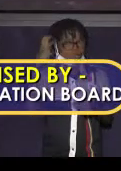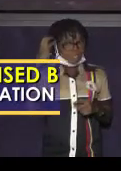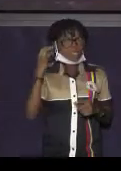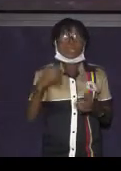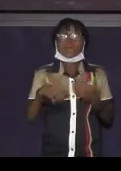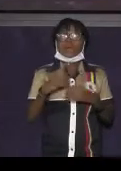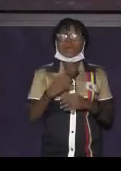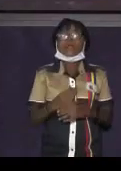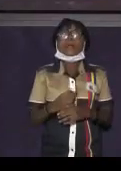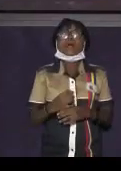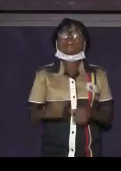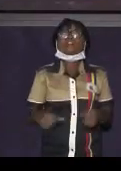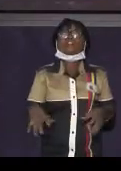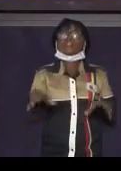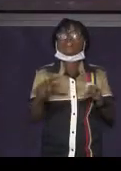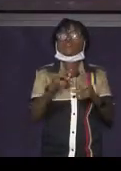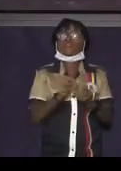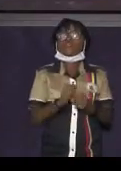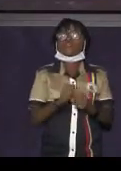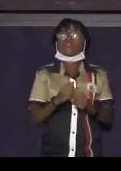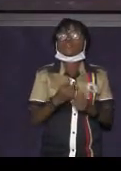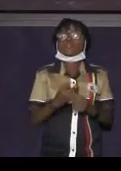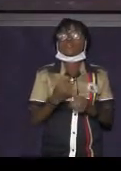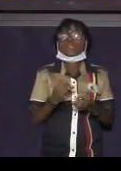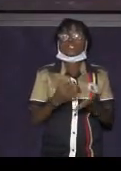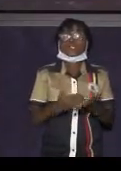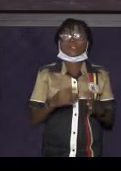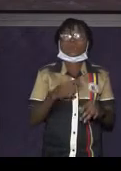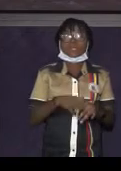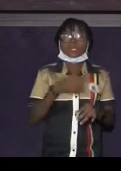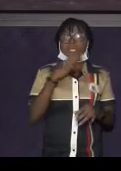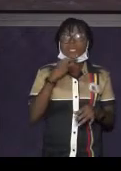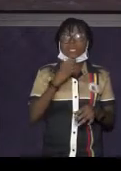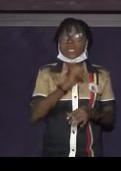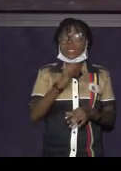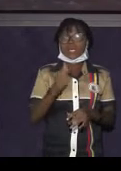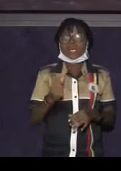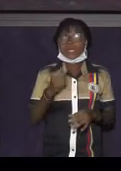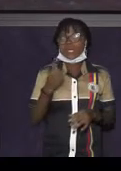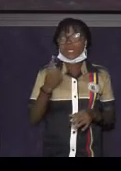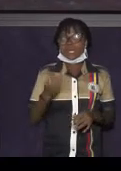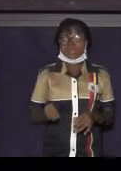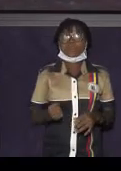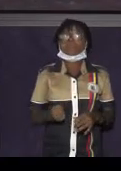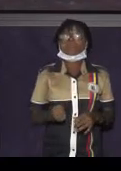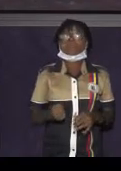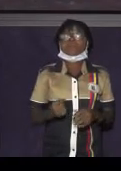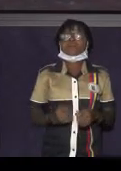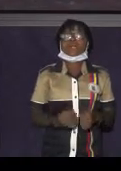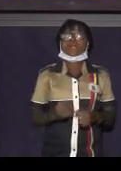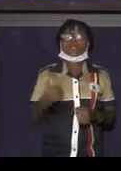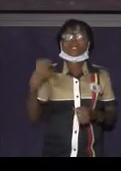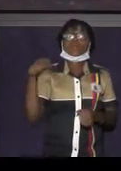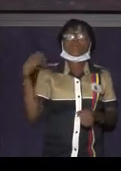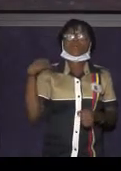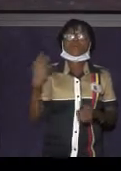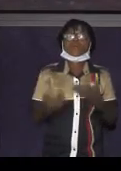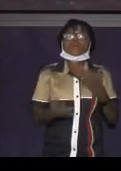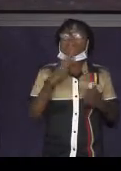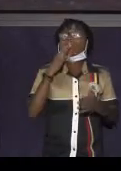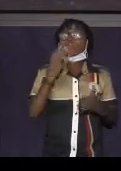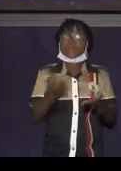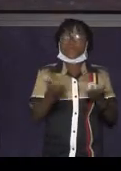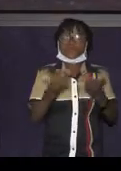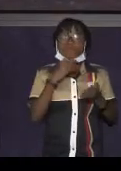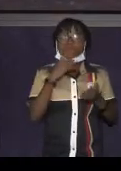substitution. On the field of play, sometimes a coach may need to change one player and replace him with another. Perhaps the striker